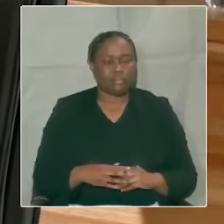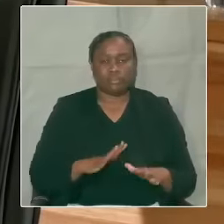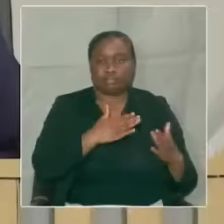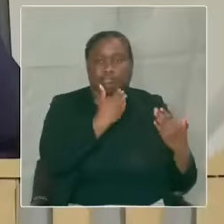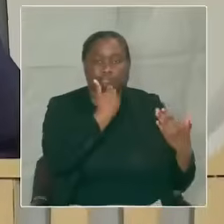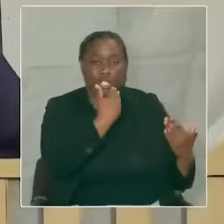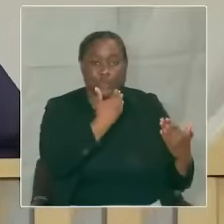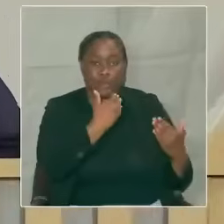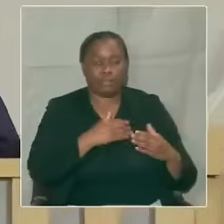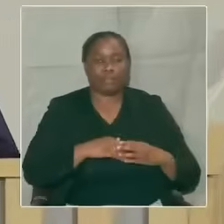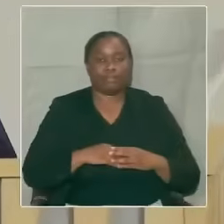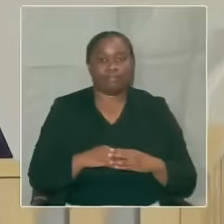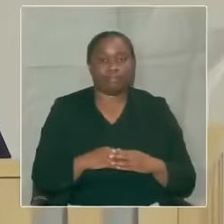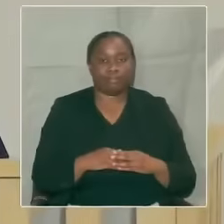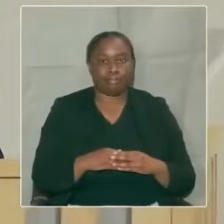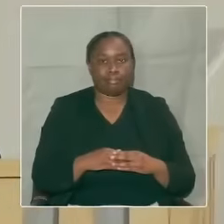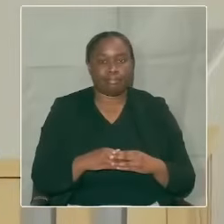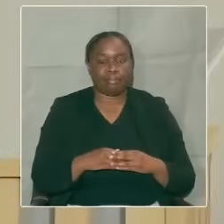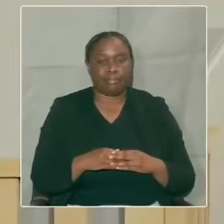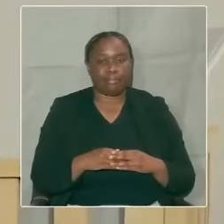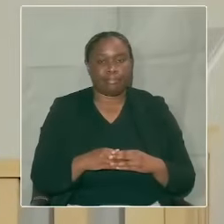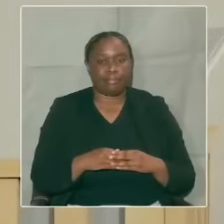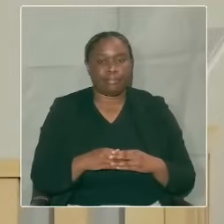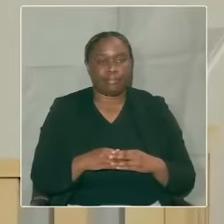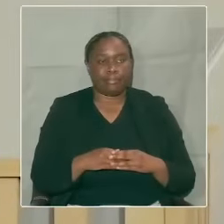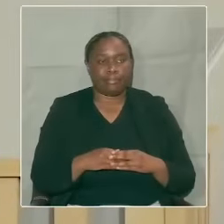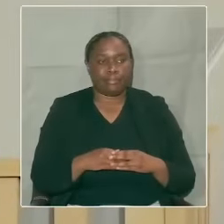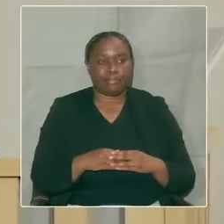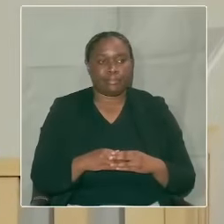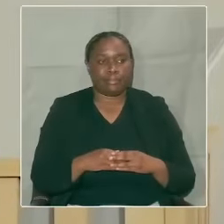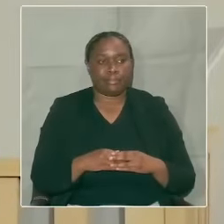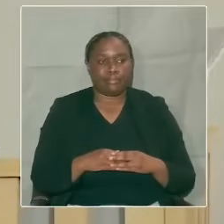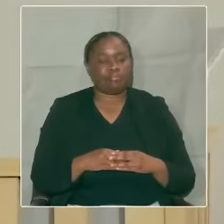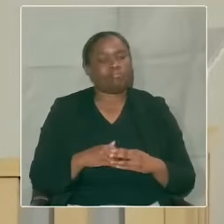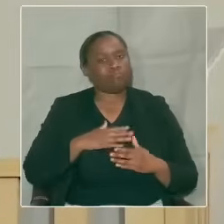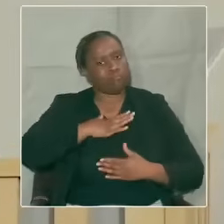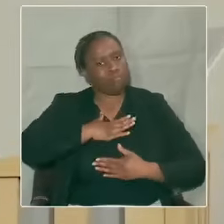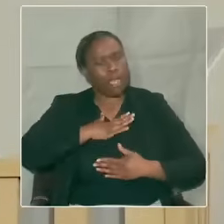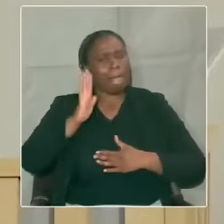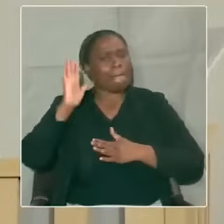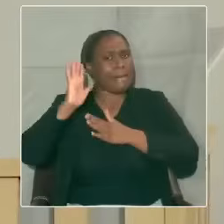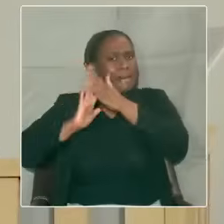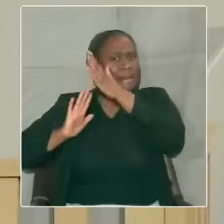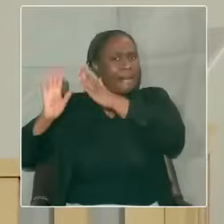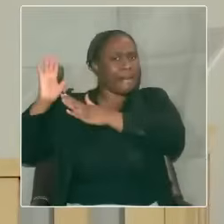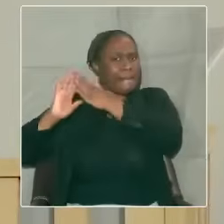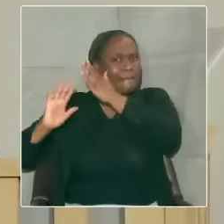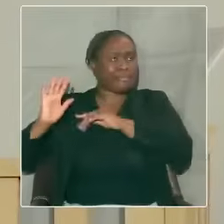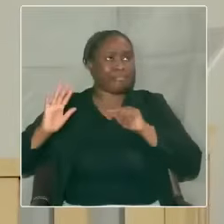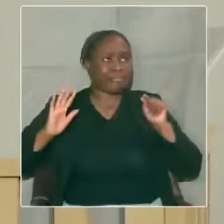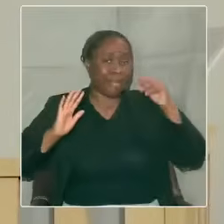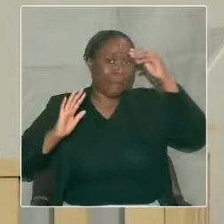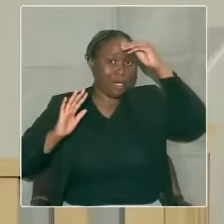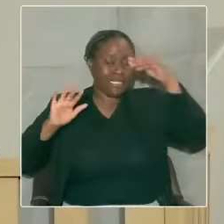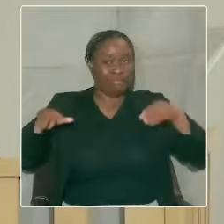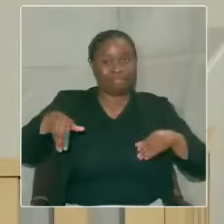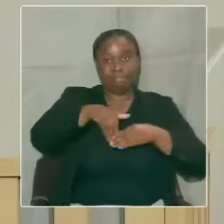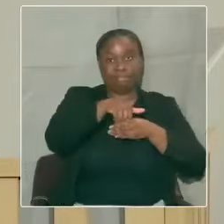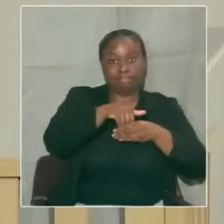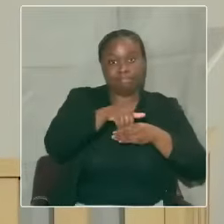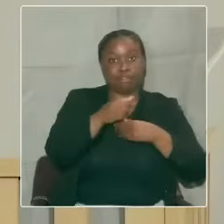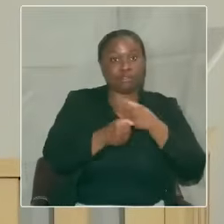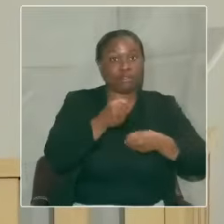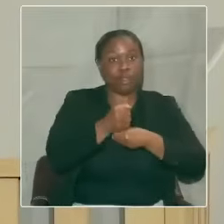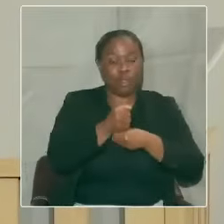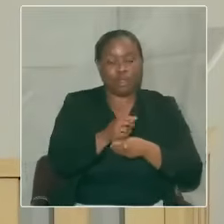Thank you very much, Commissioner. My background history, I joined South African Police Service